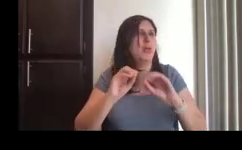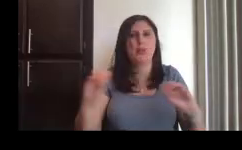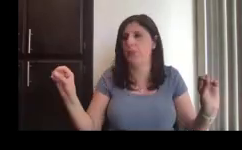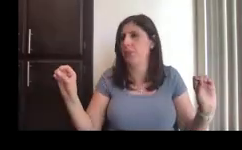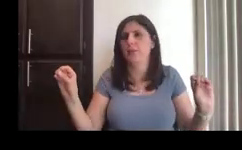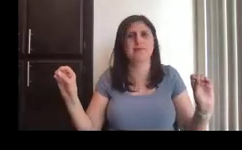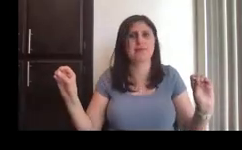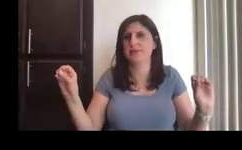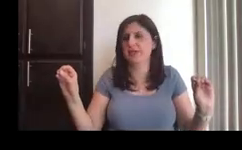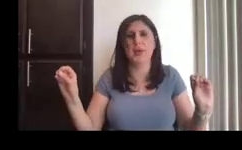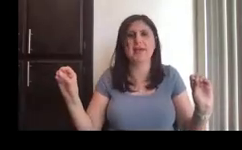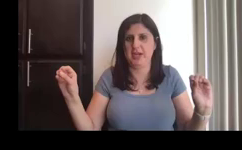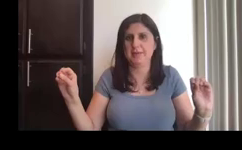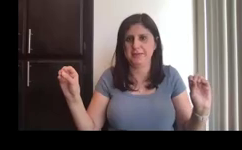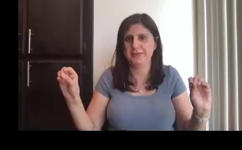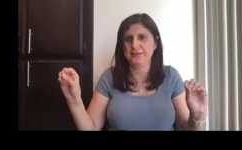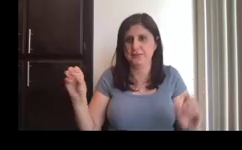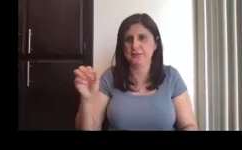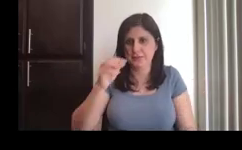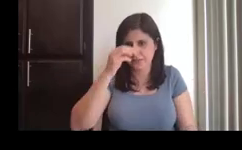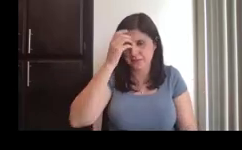pets. Don't have any.